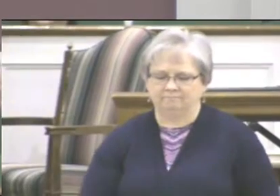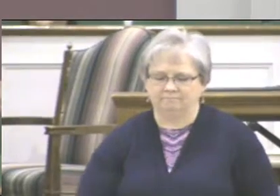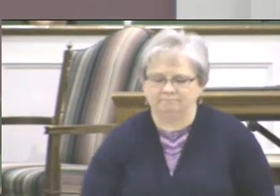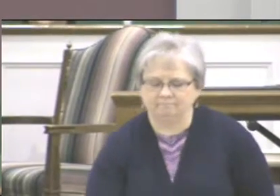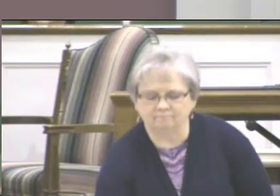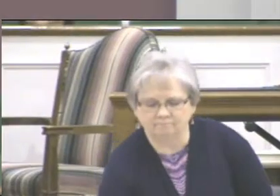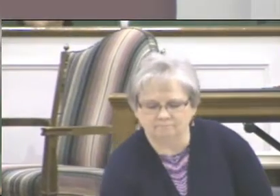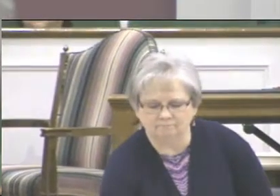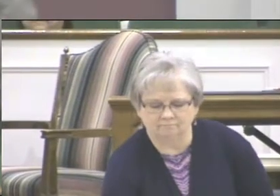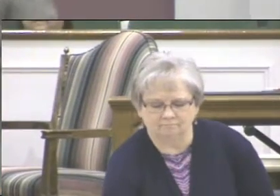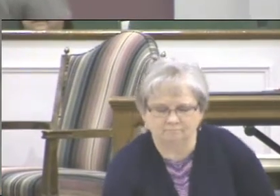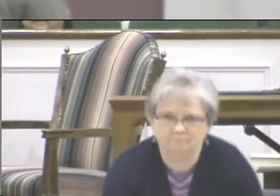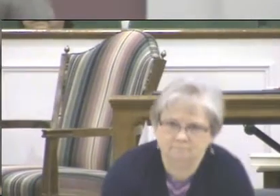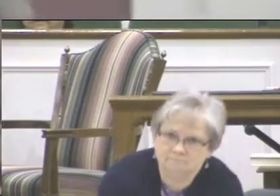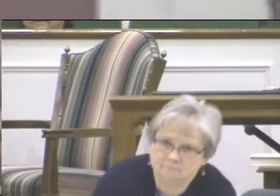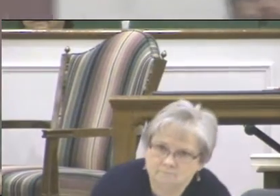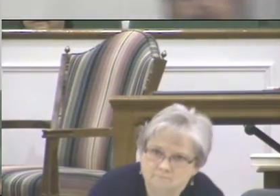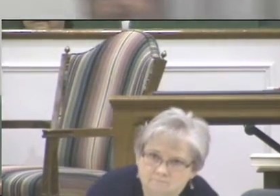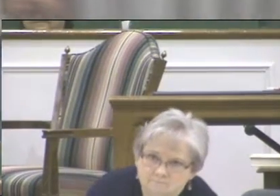Mike?